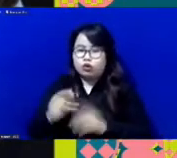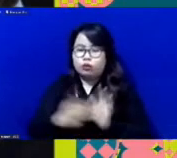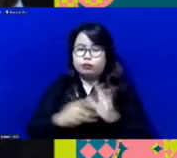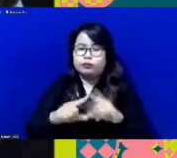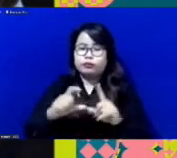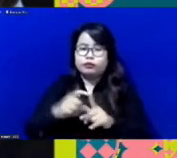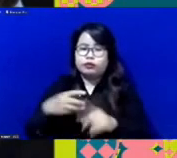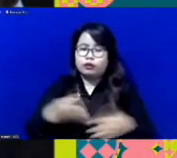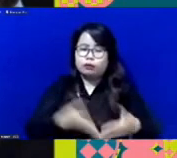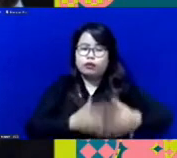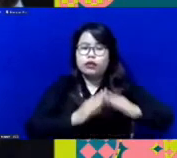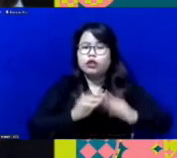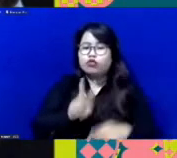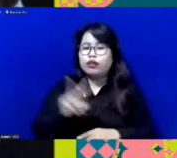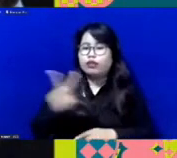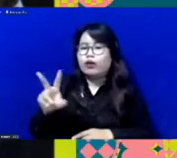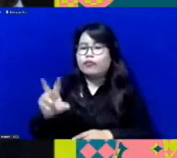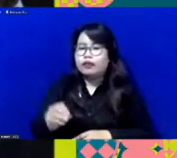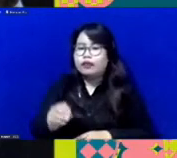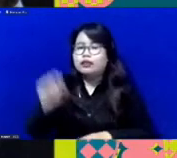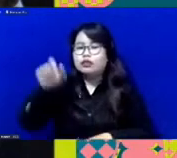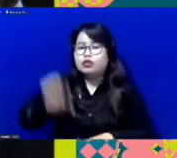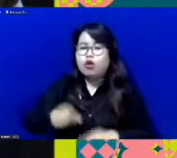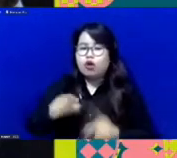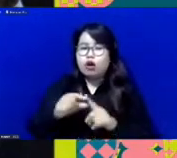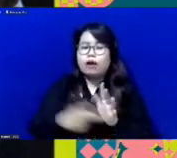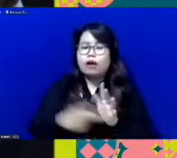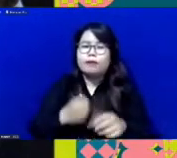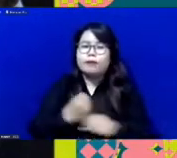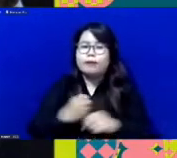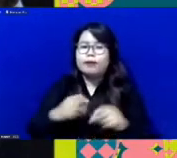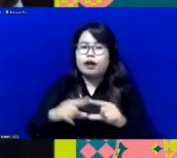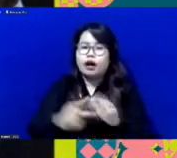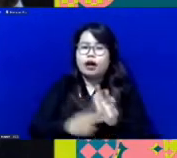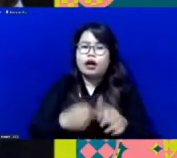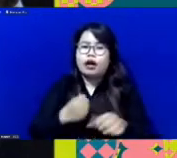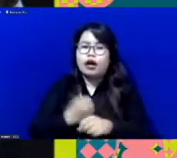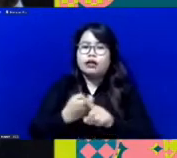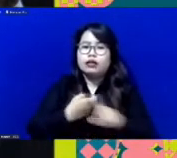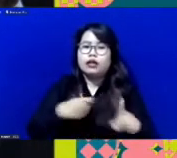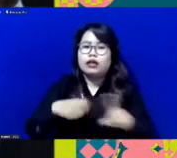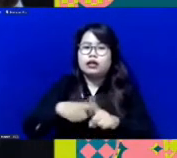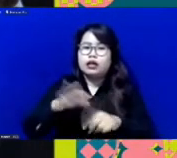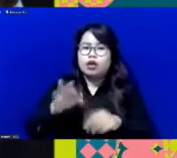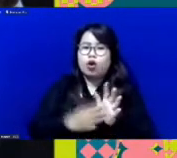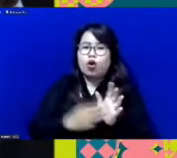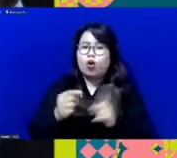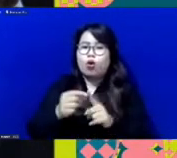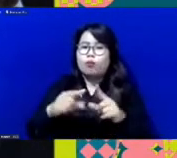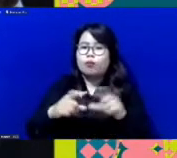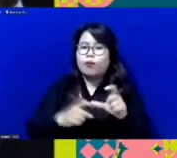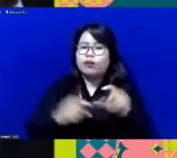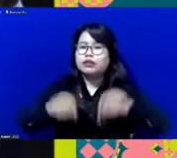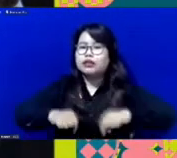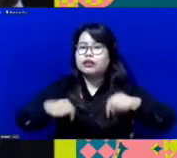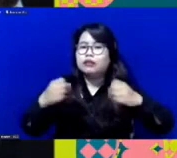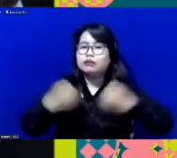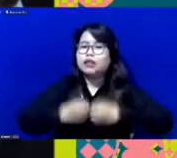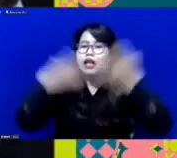Values Compass, What 101 Countries Teach Us About Purpose, Life, and Leadership. She was among the